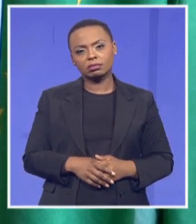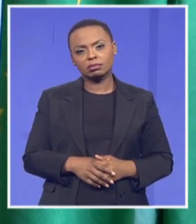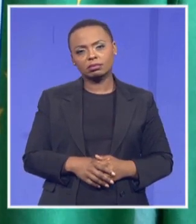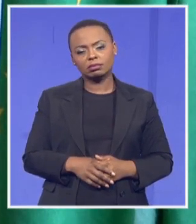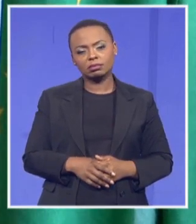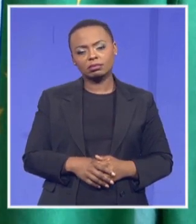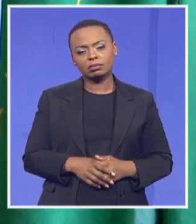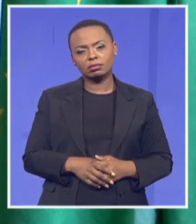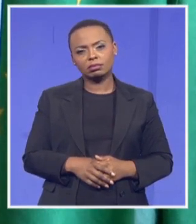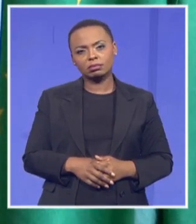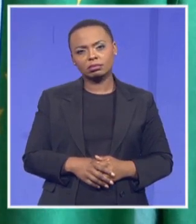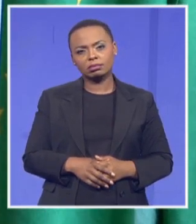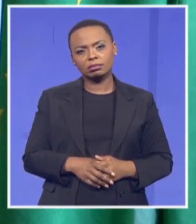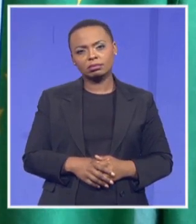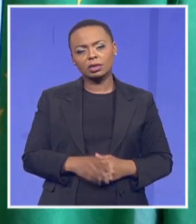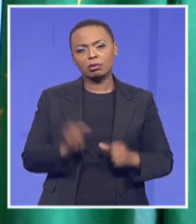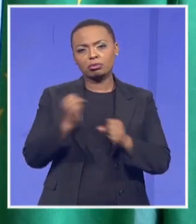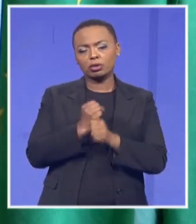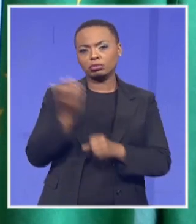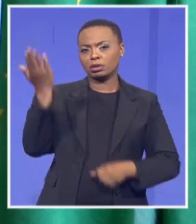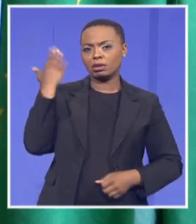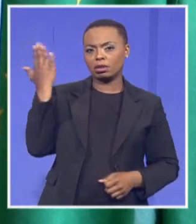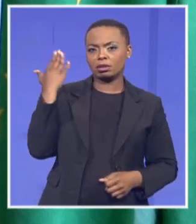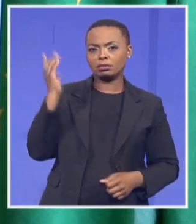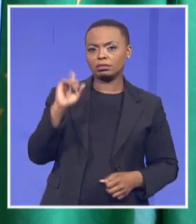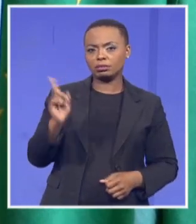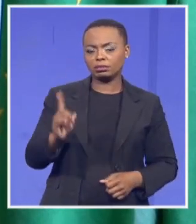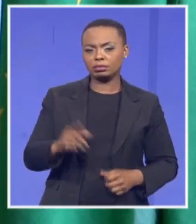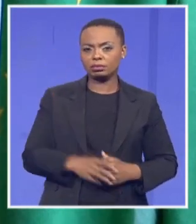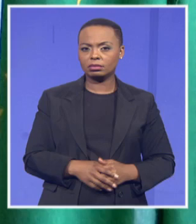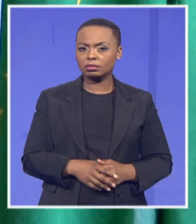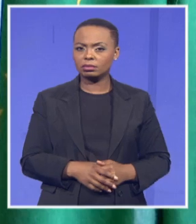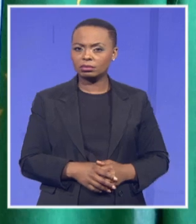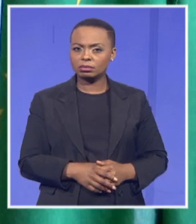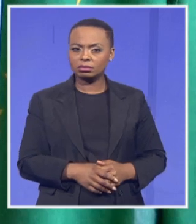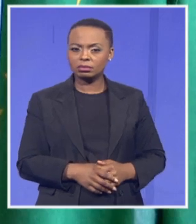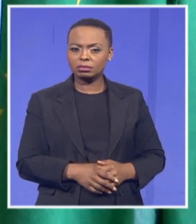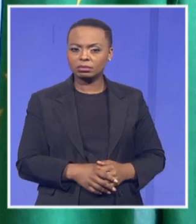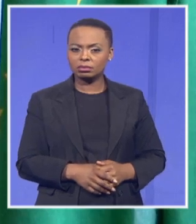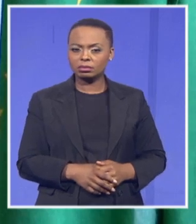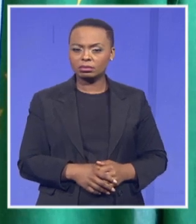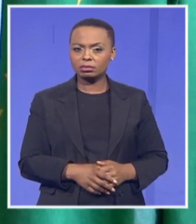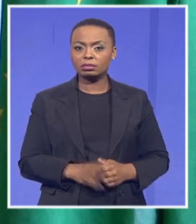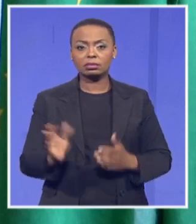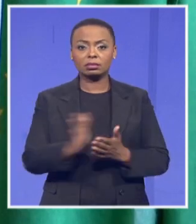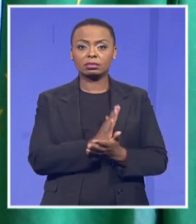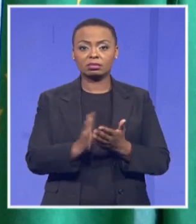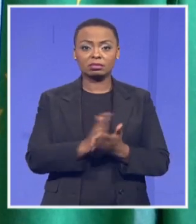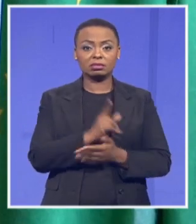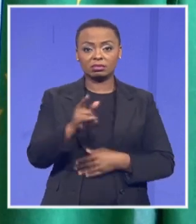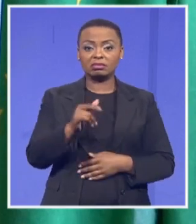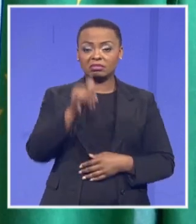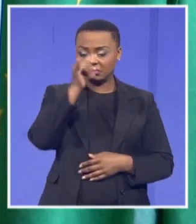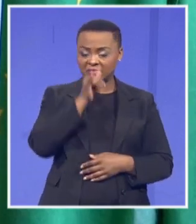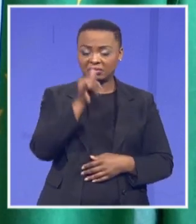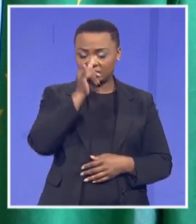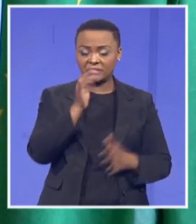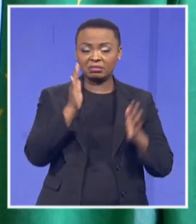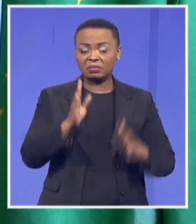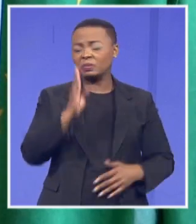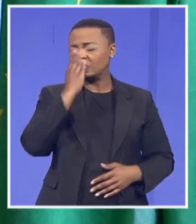history to repeat itself. Then there are those who are genuine criminals, real